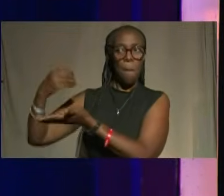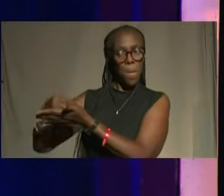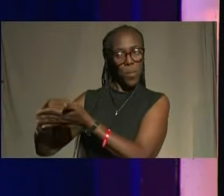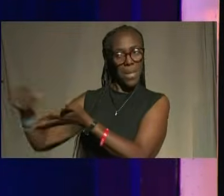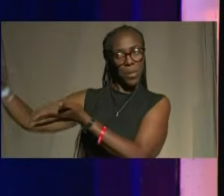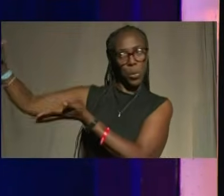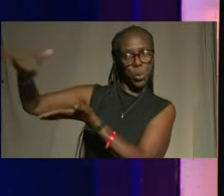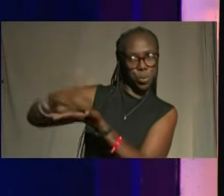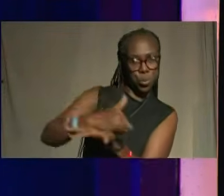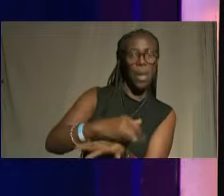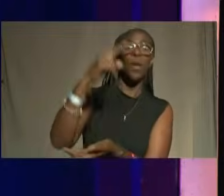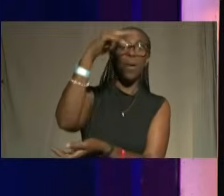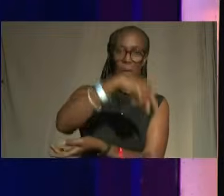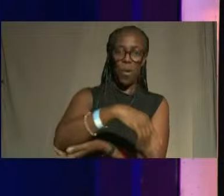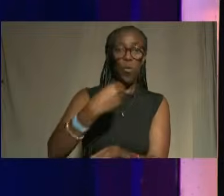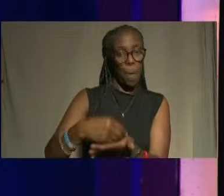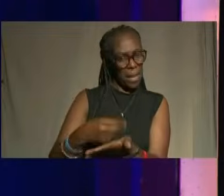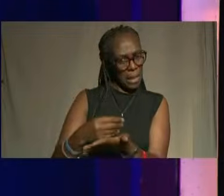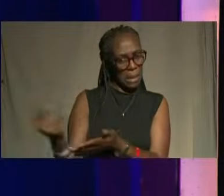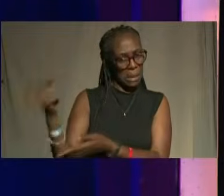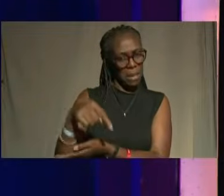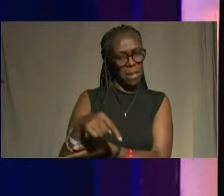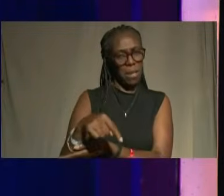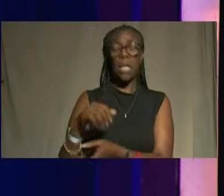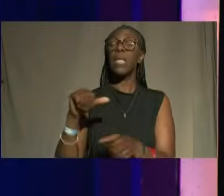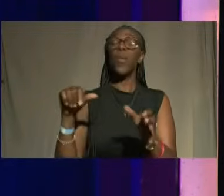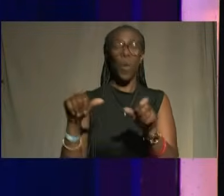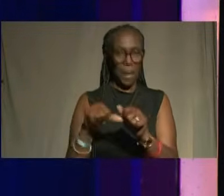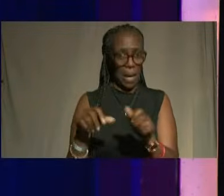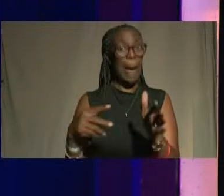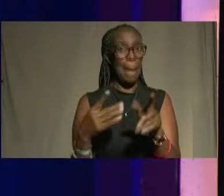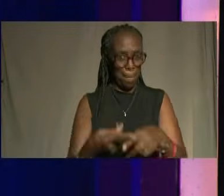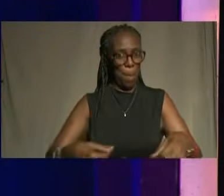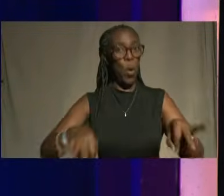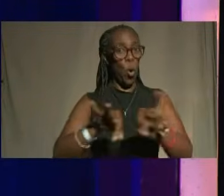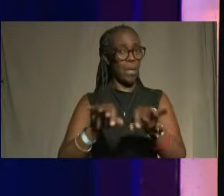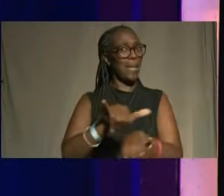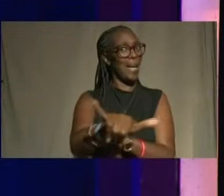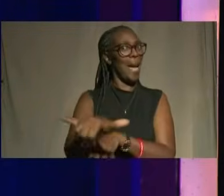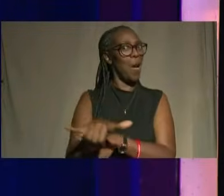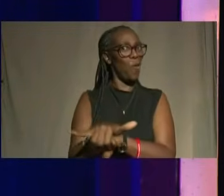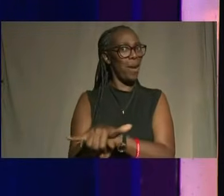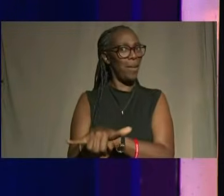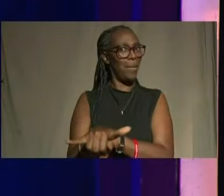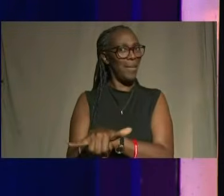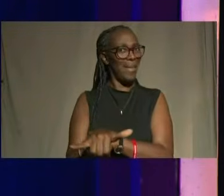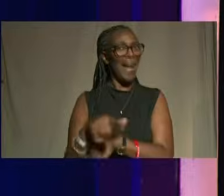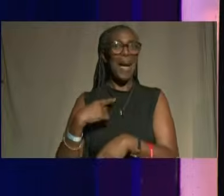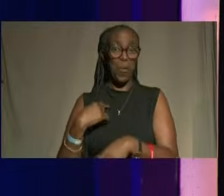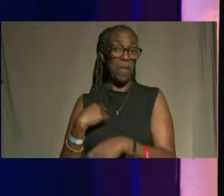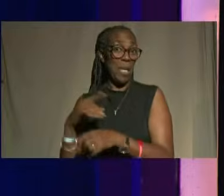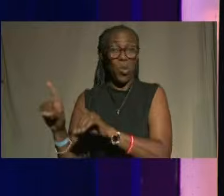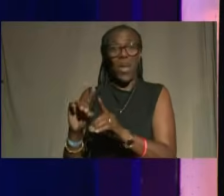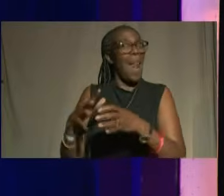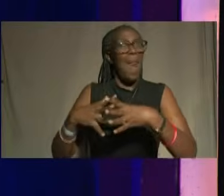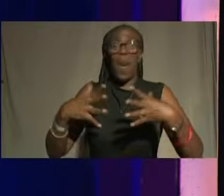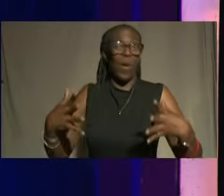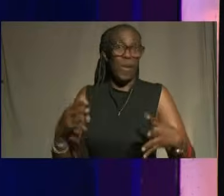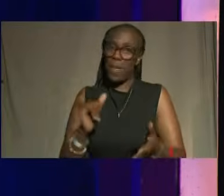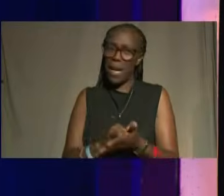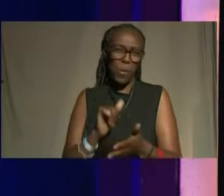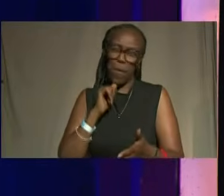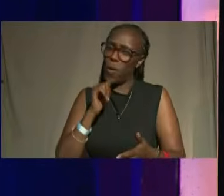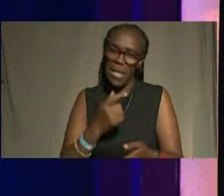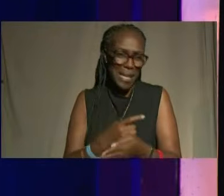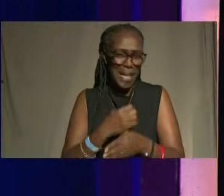very important. And we have been doing a lot of our own lobbying in relation to remittances. We've not seen any fall off. We're